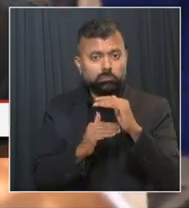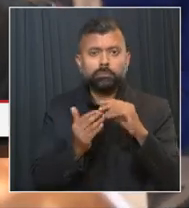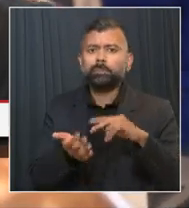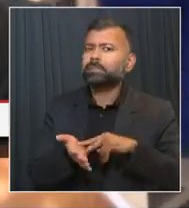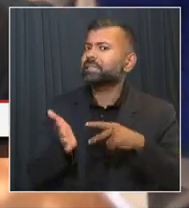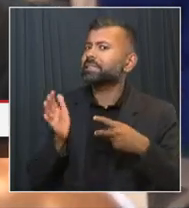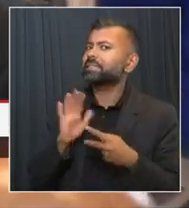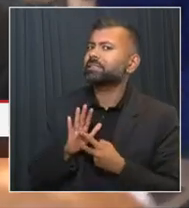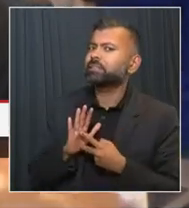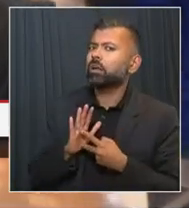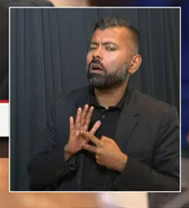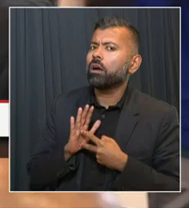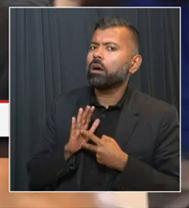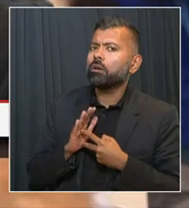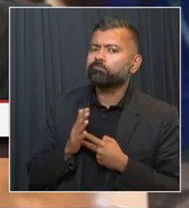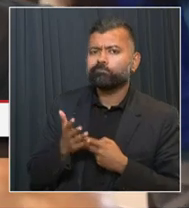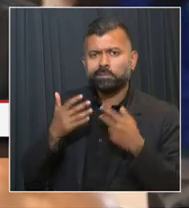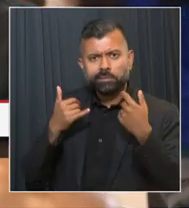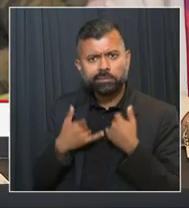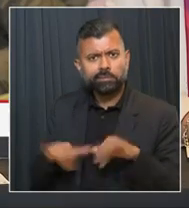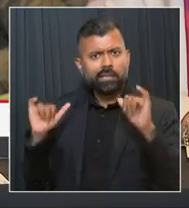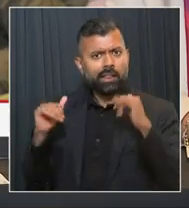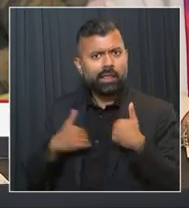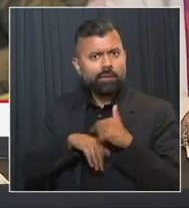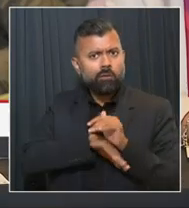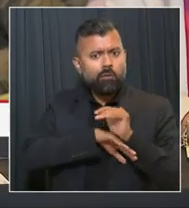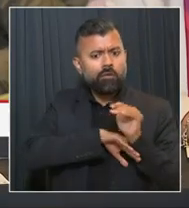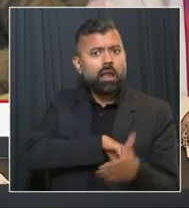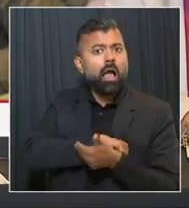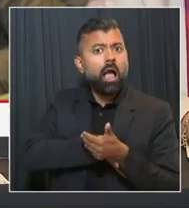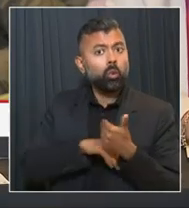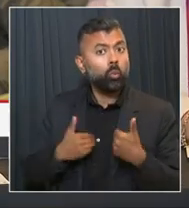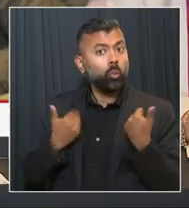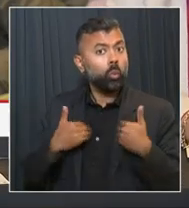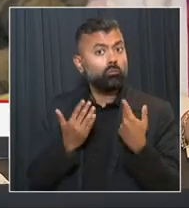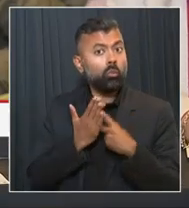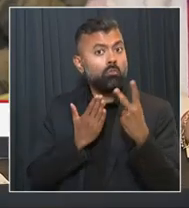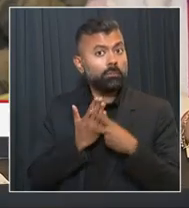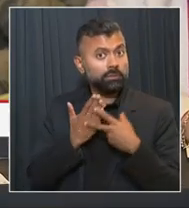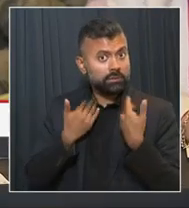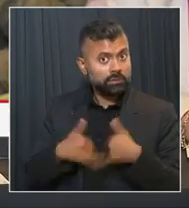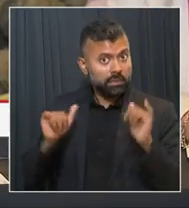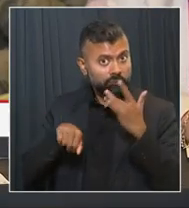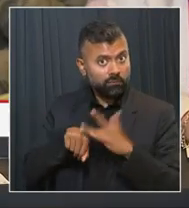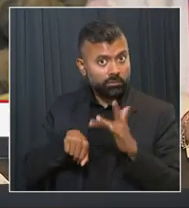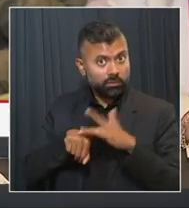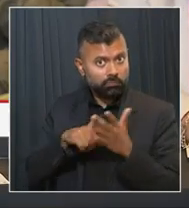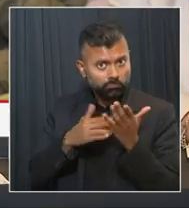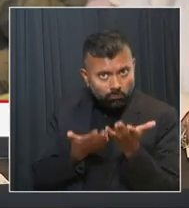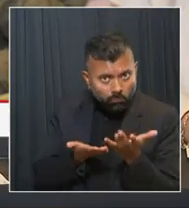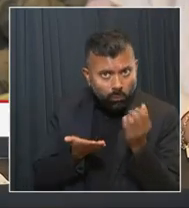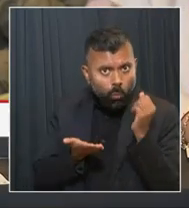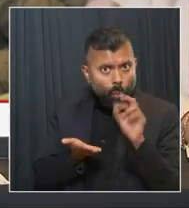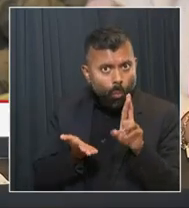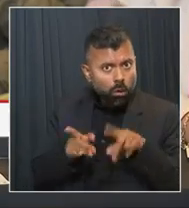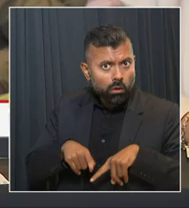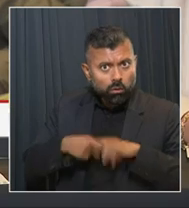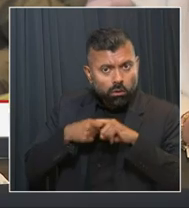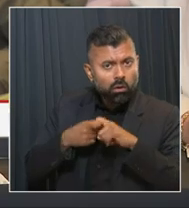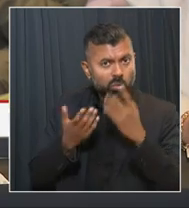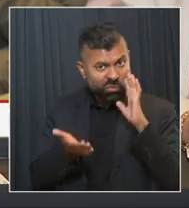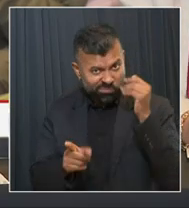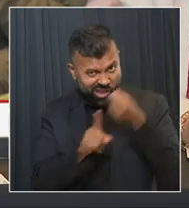look like as far as the budget's concerned? Well, I'll anticipate that we're going to continue to try to